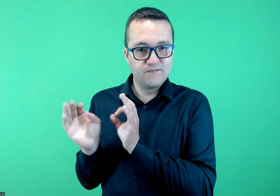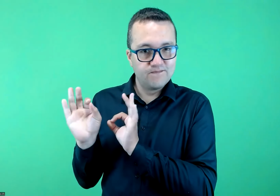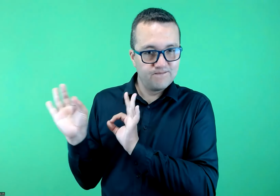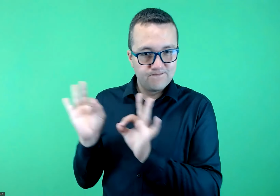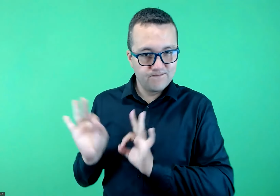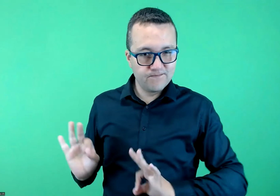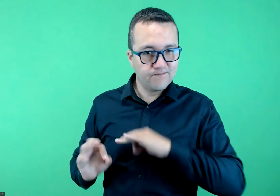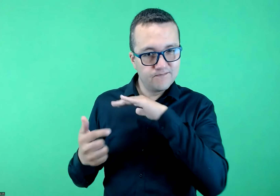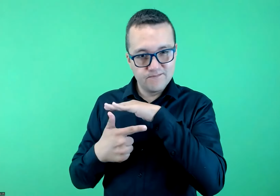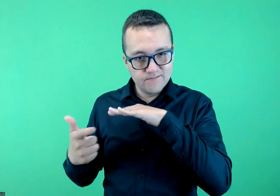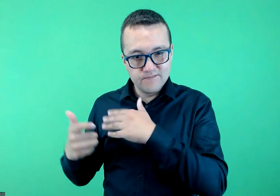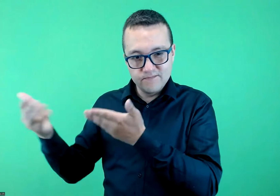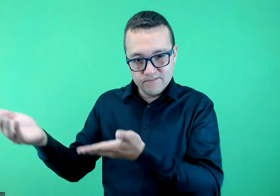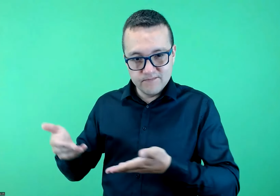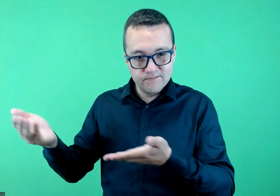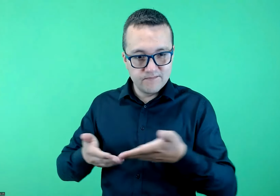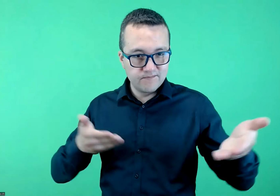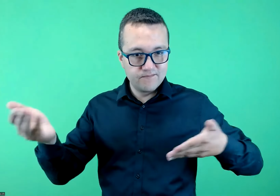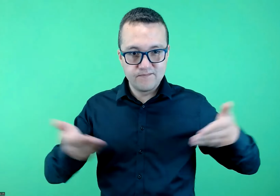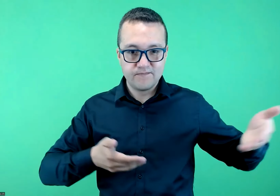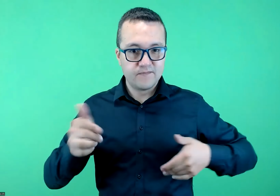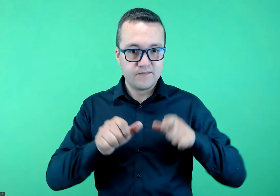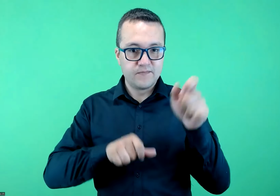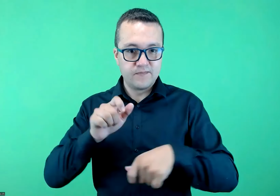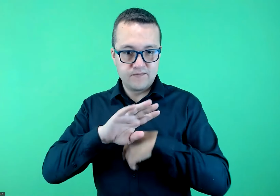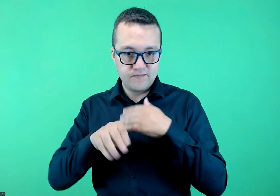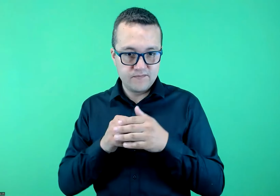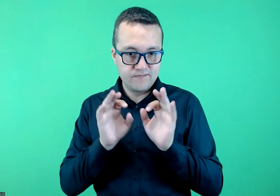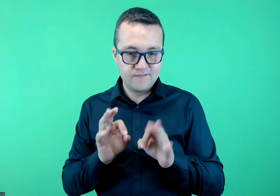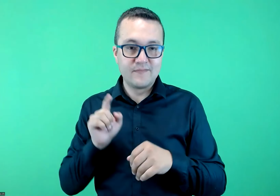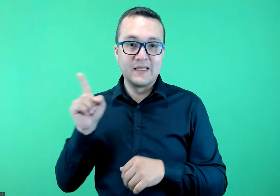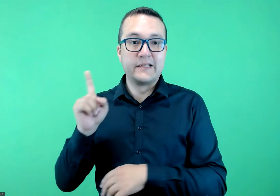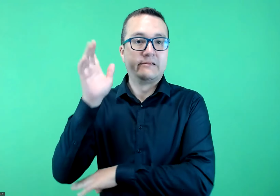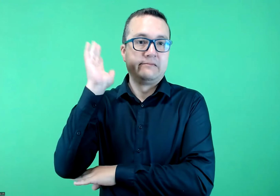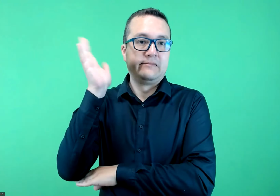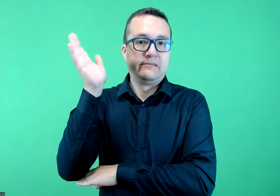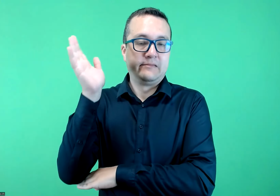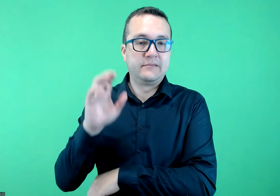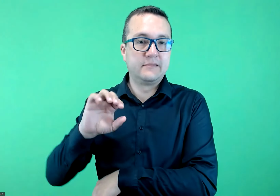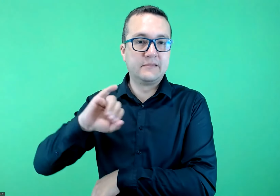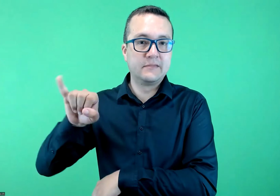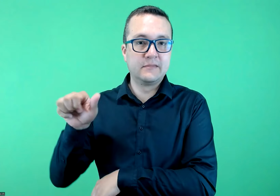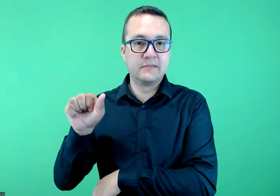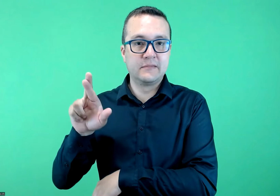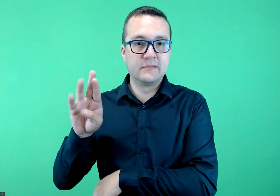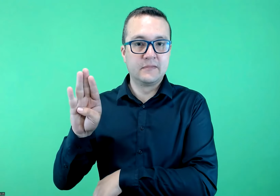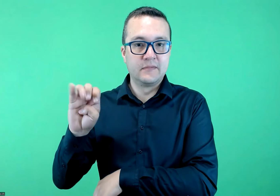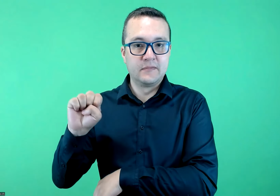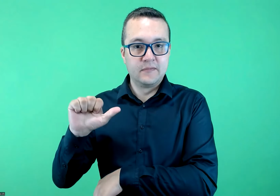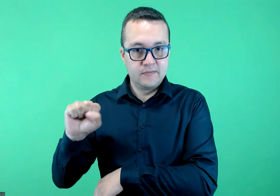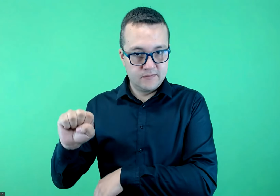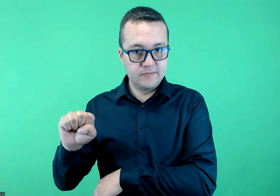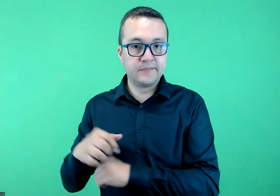our colleagues trying to resolve Dr. Jarbas Barbosas's connection, who